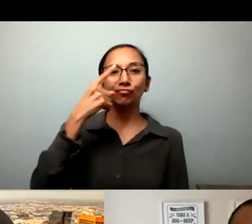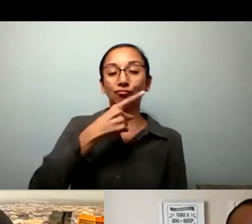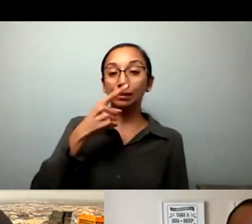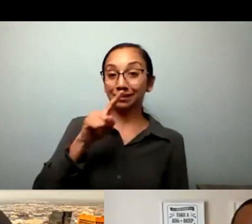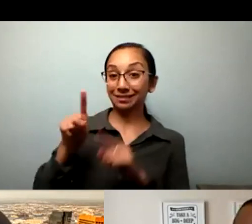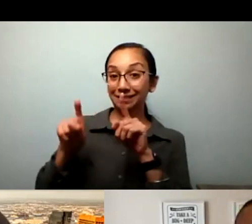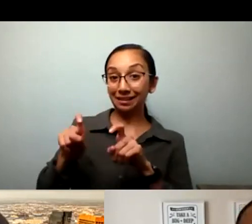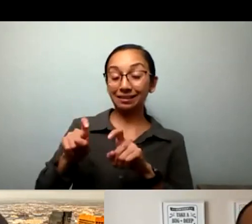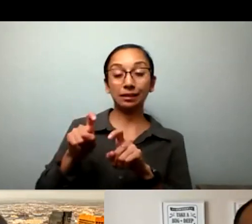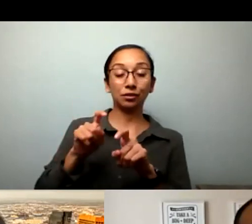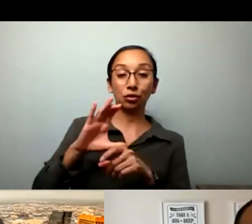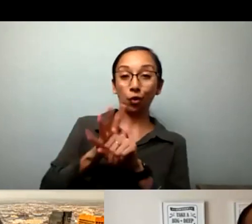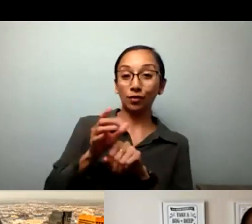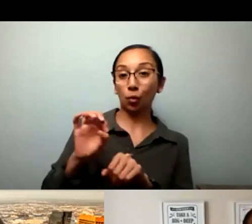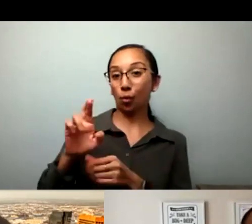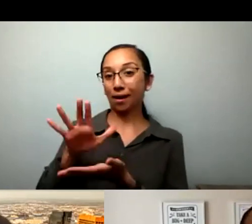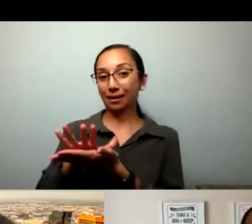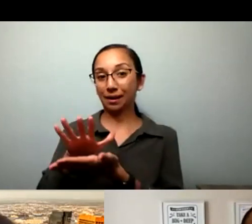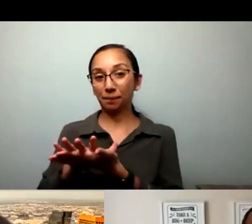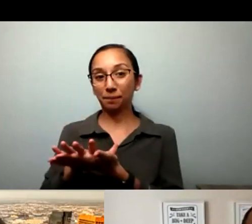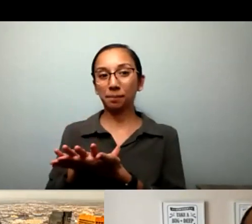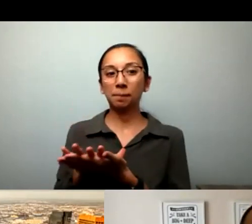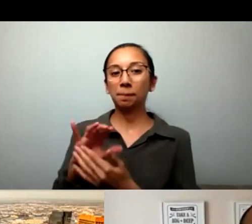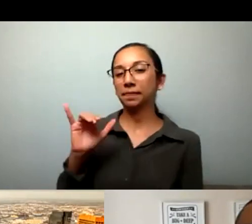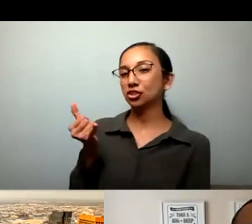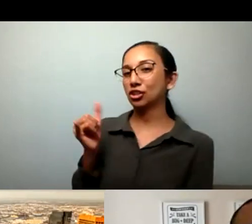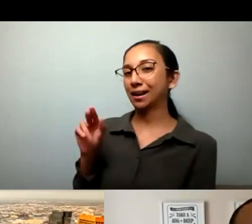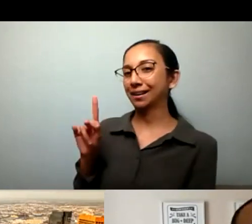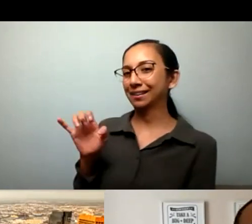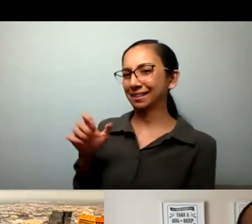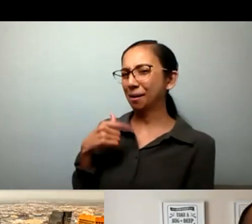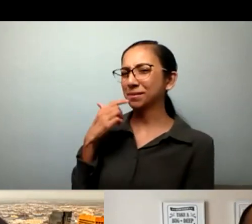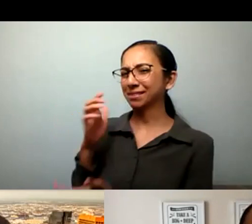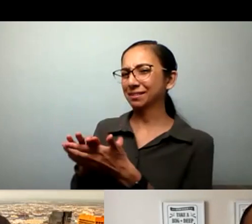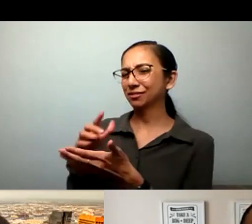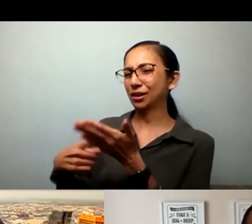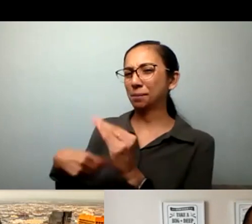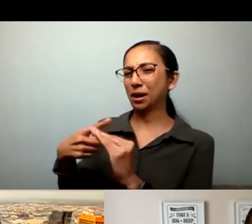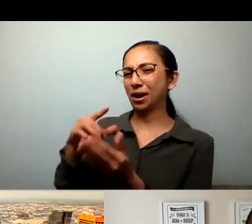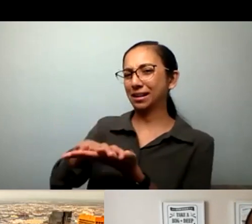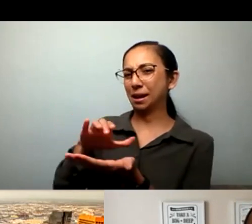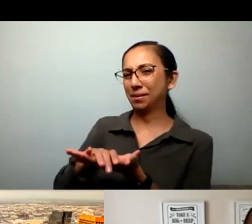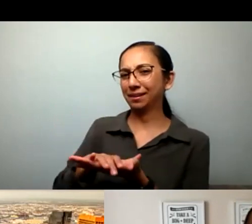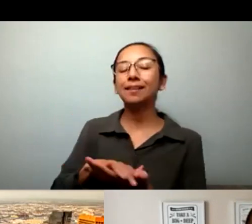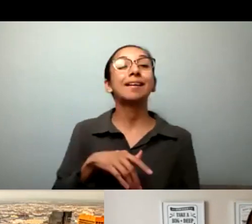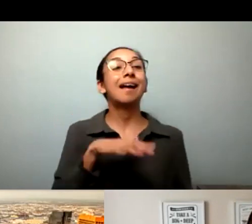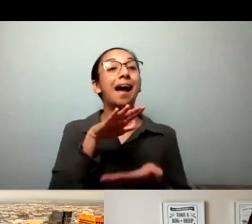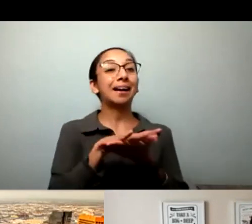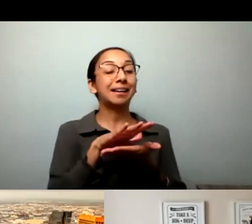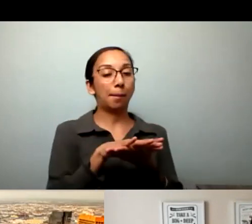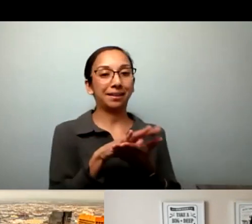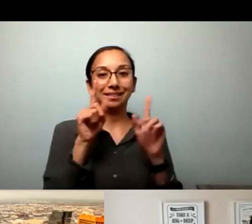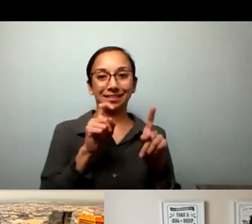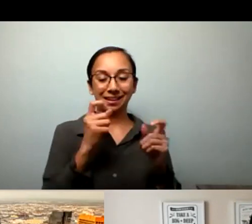if it's academic, but I'll address them both. I think it's academic. Okay, so for academic testing, if everything is in accordance to